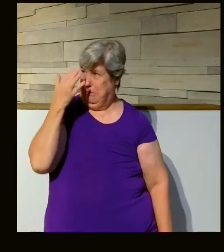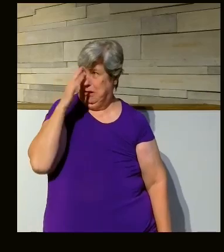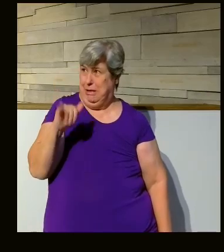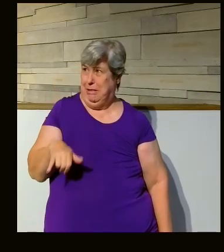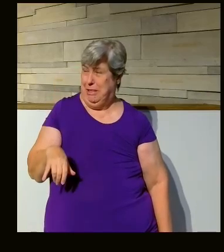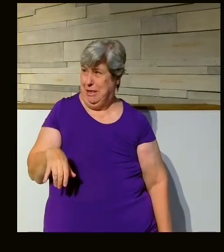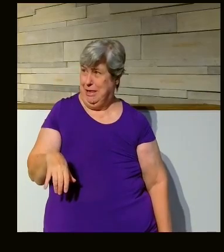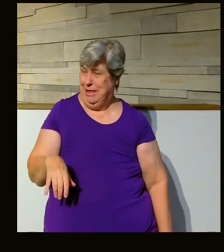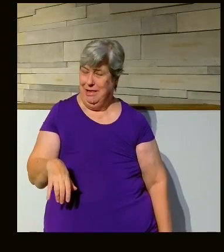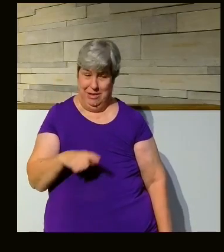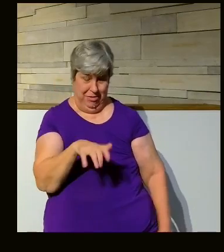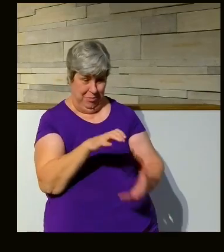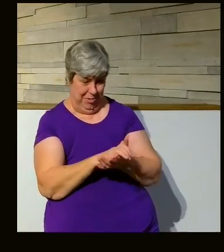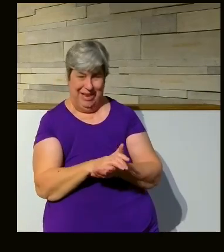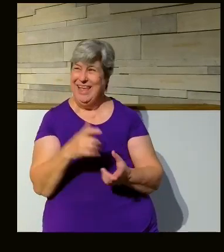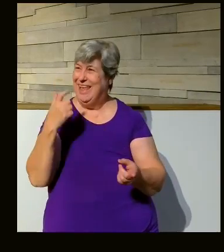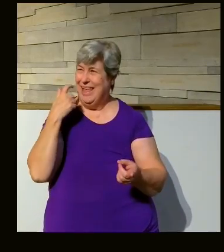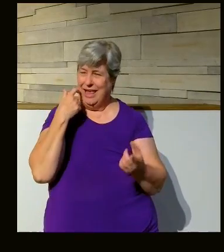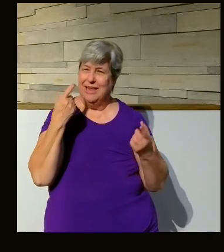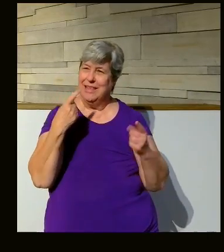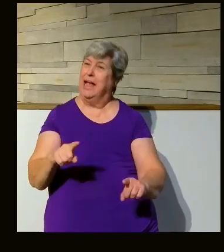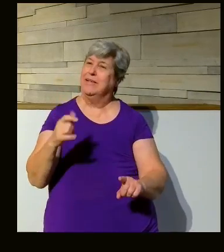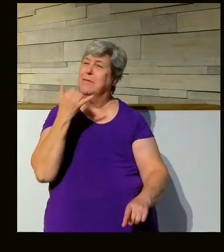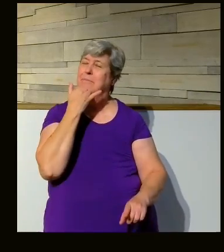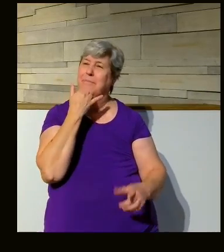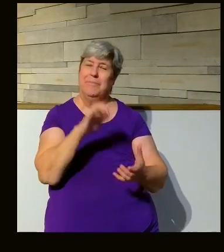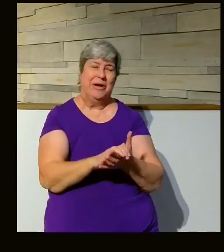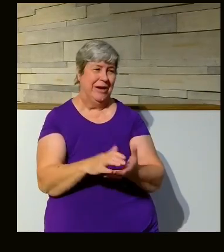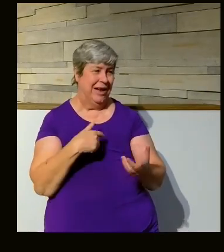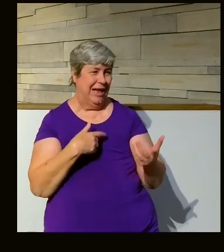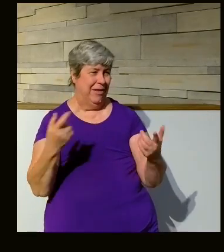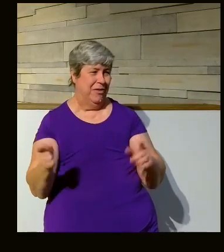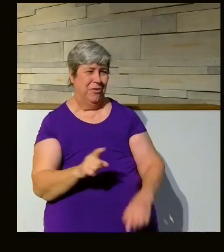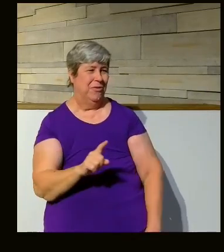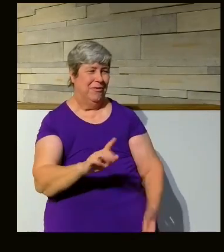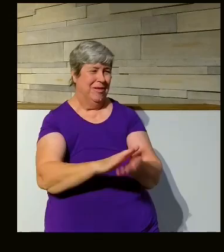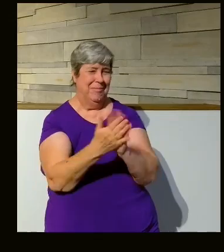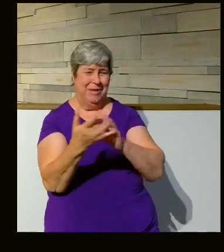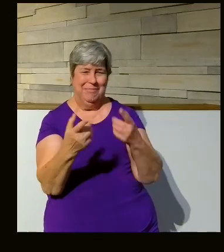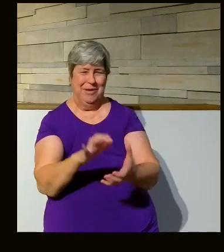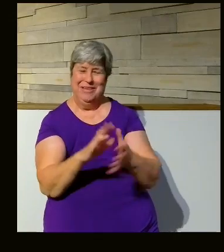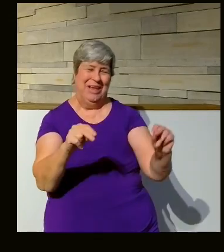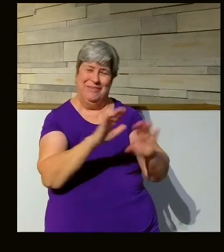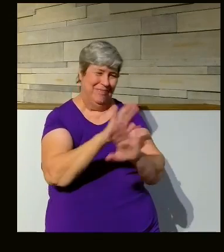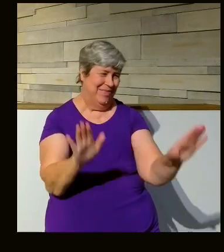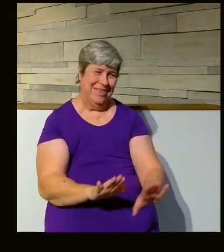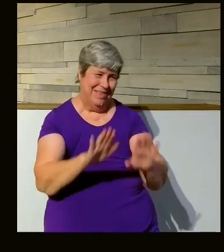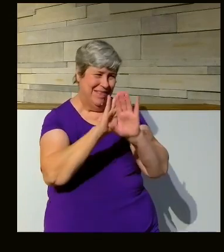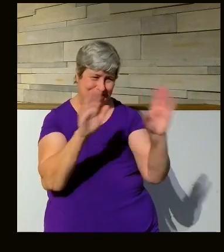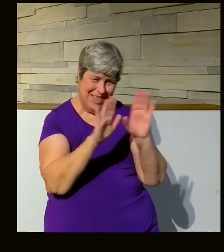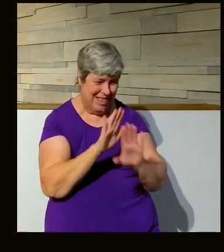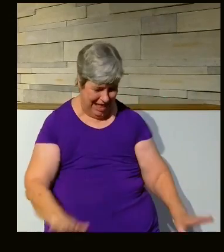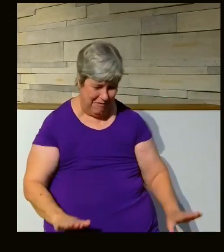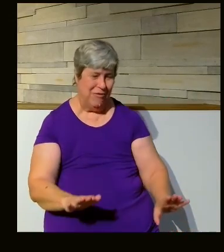know. Are you married? Yeah, I just got accidentally married. I guess I just drifted into it, right, you know. Folks, that never happens. You